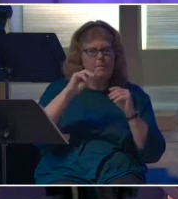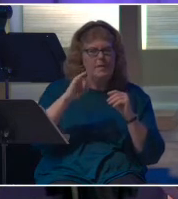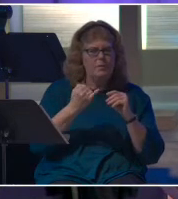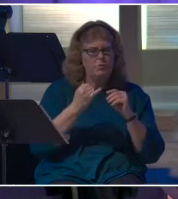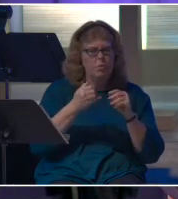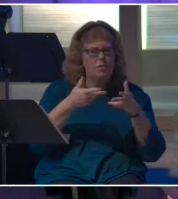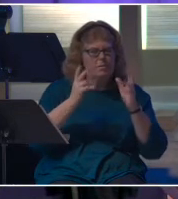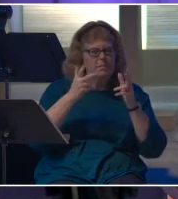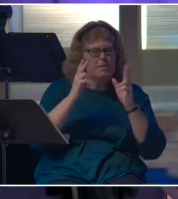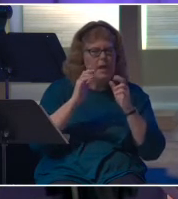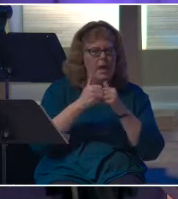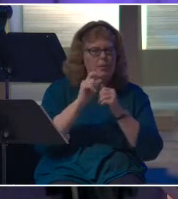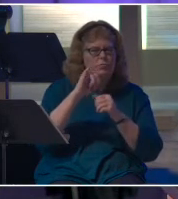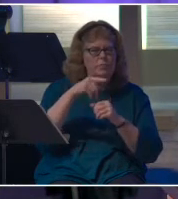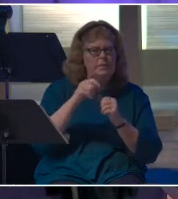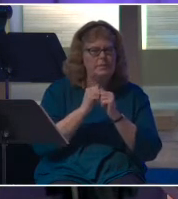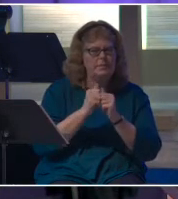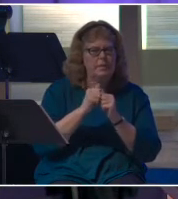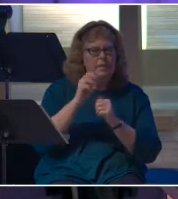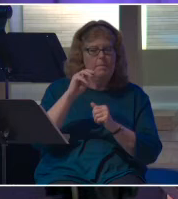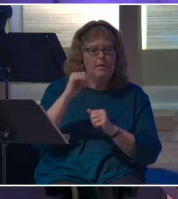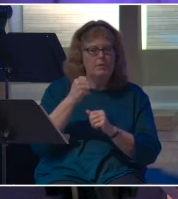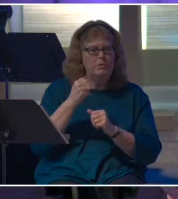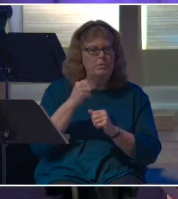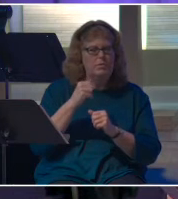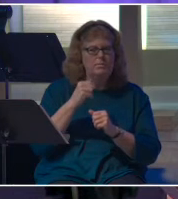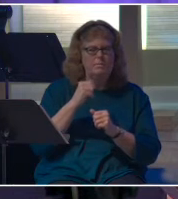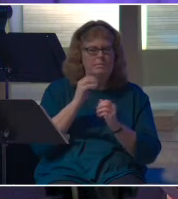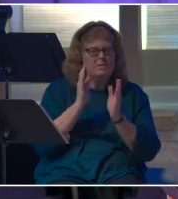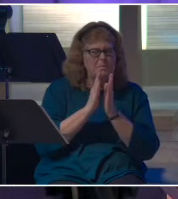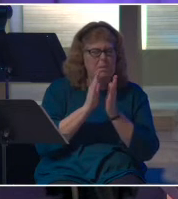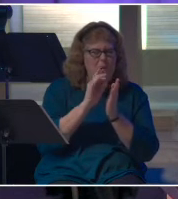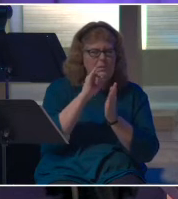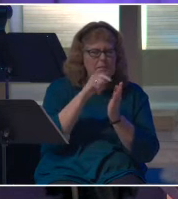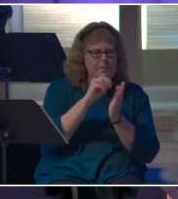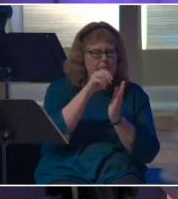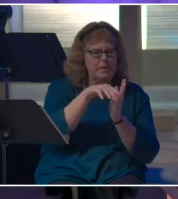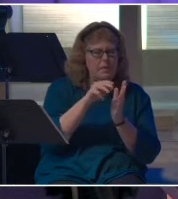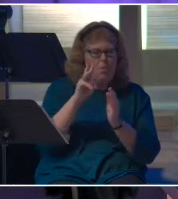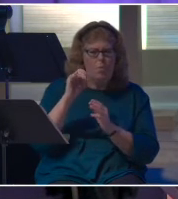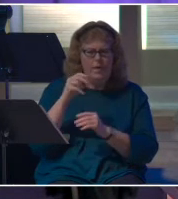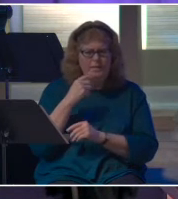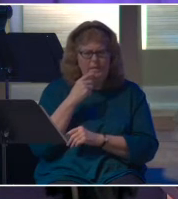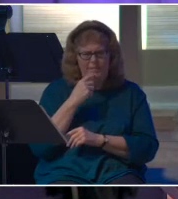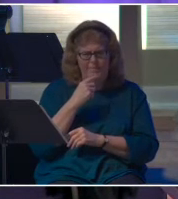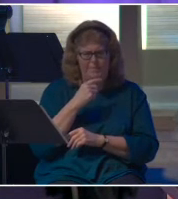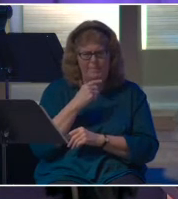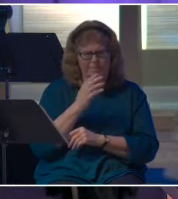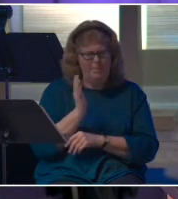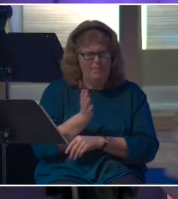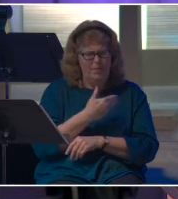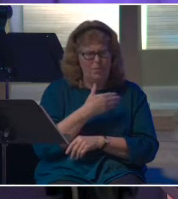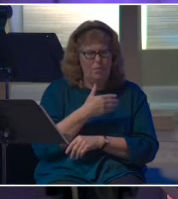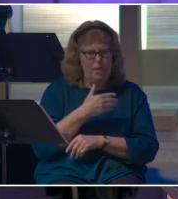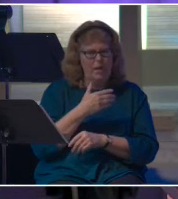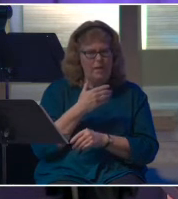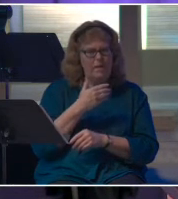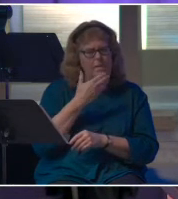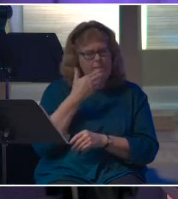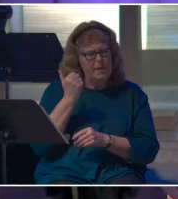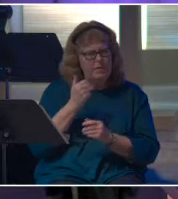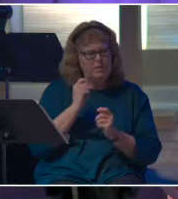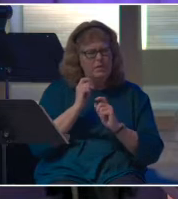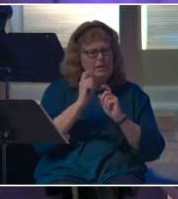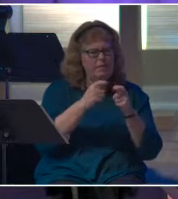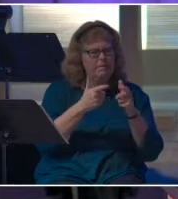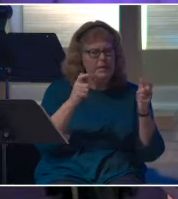together at a restaurant. Michael Jordan had offered a very small tip, to which Wayne said, you can put that away. Offered a very generous tip, and he